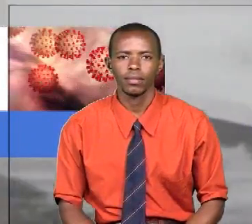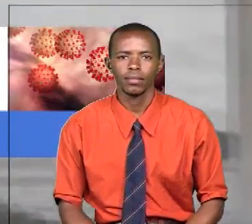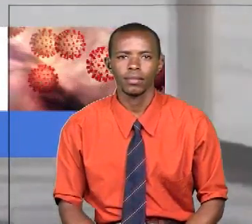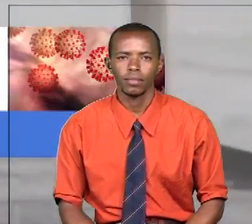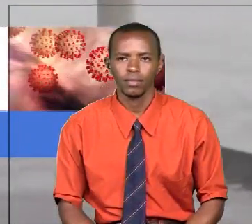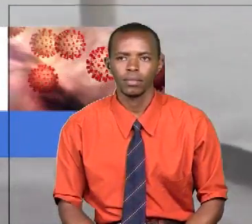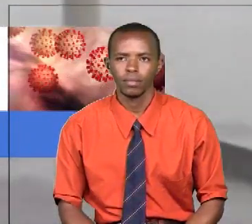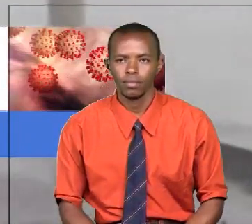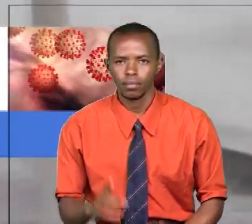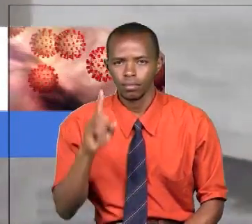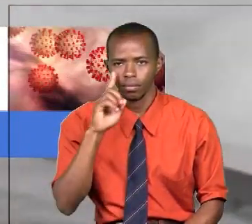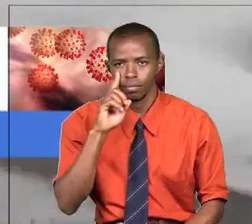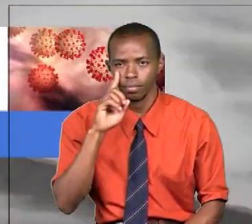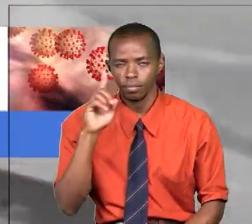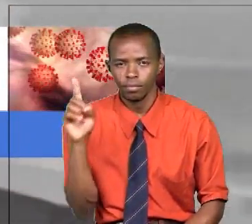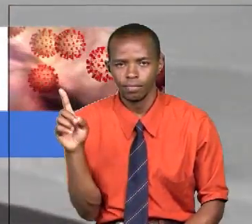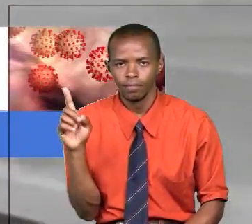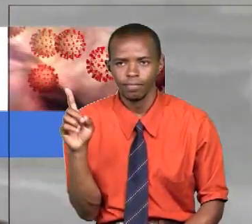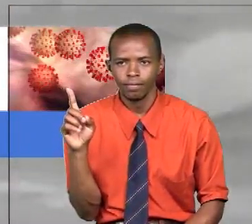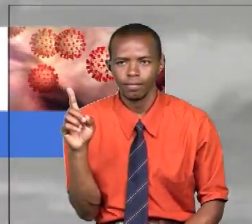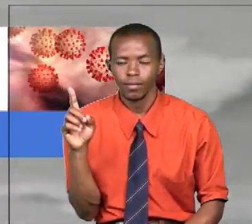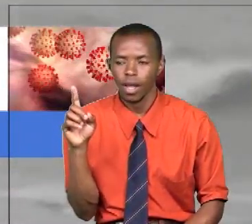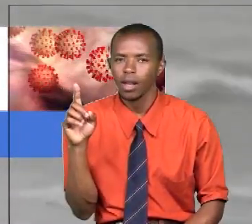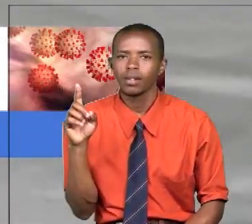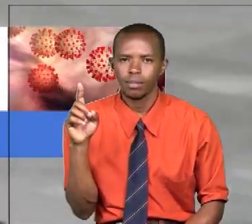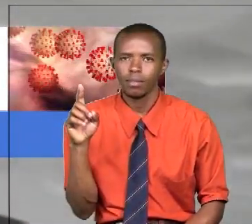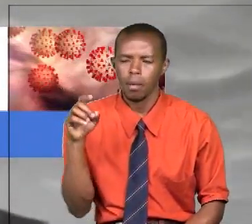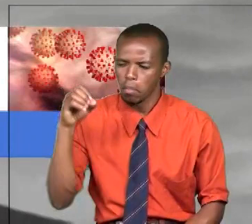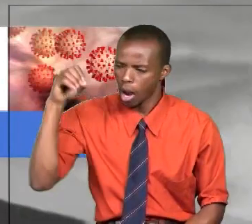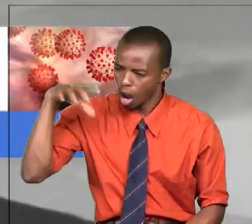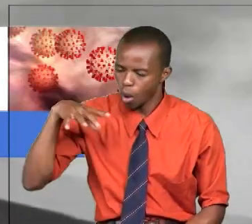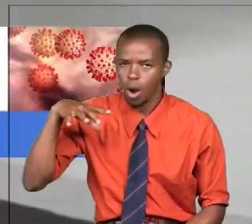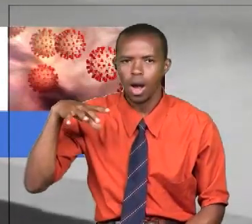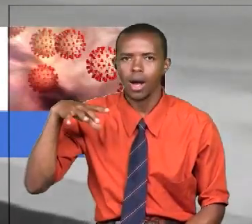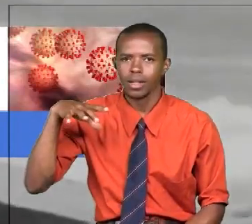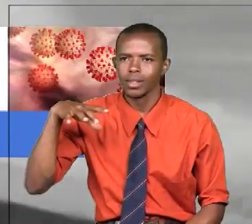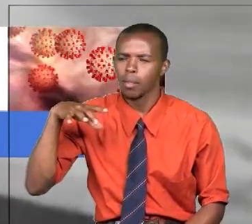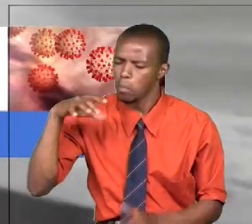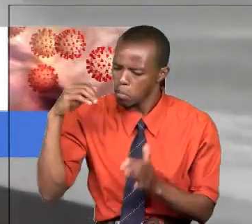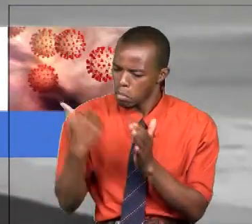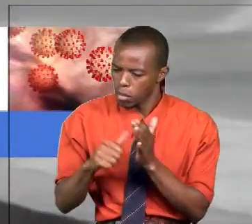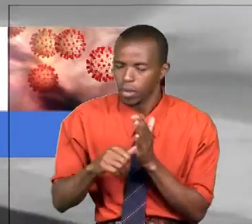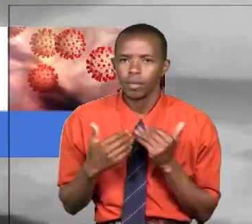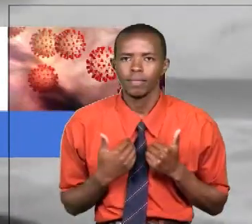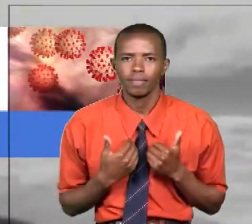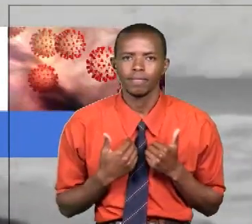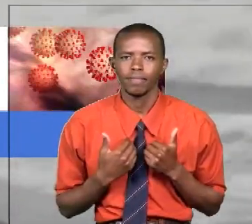The destructive power of the typhoon was the main cause of the casualties, and this was noted by the official.